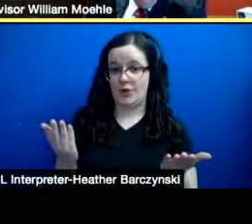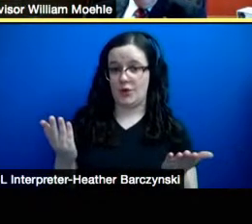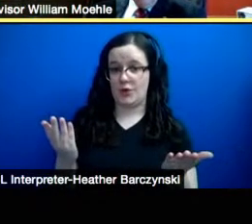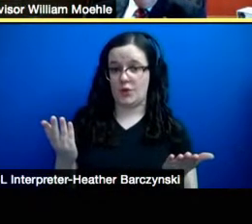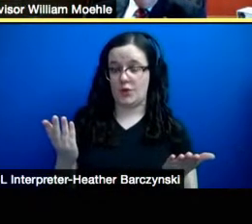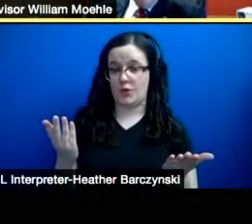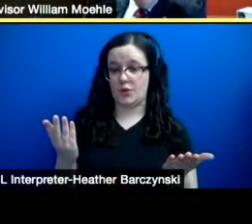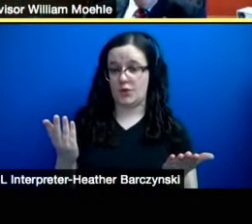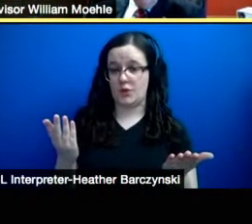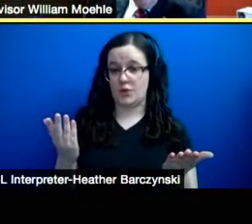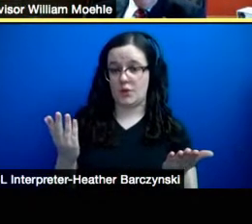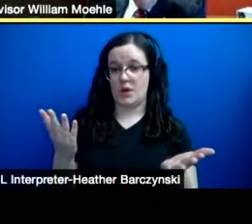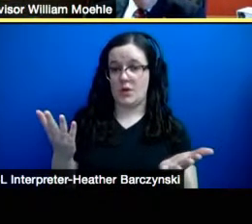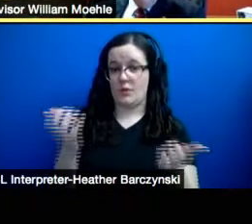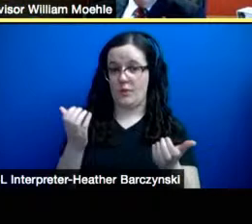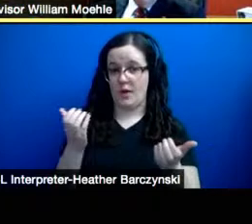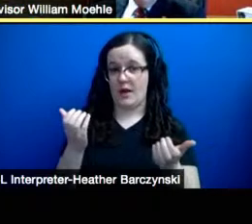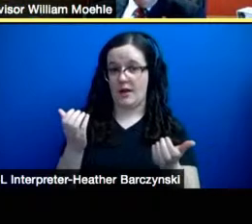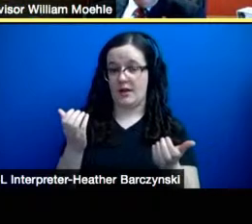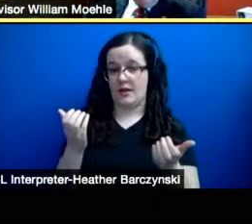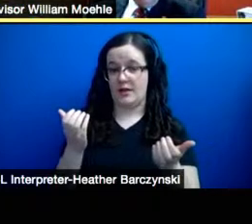that would like to